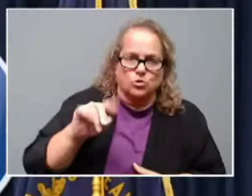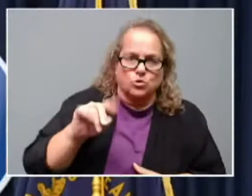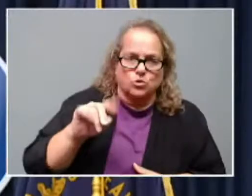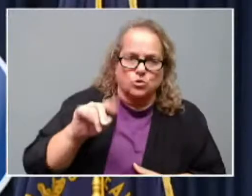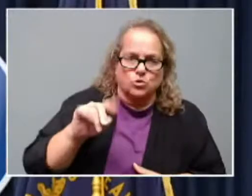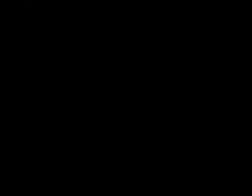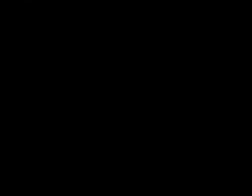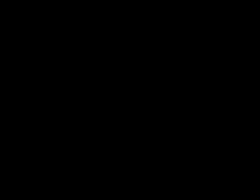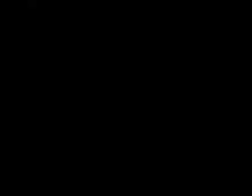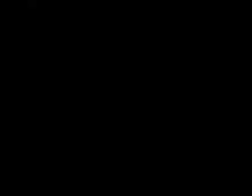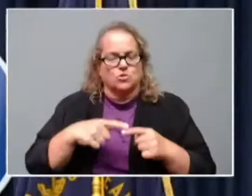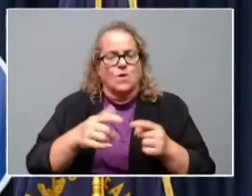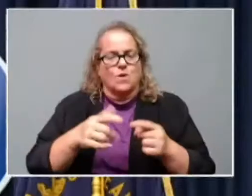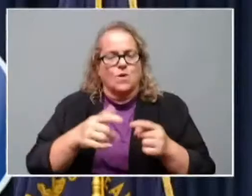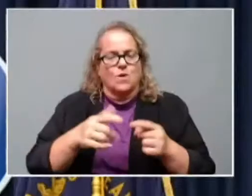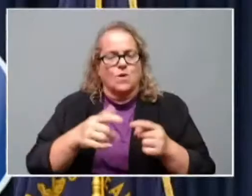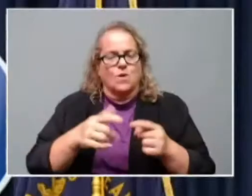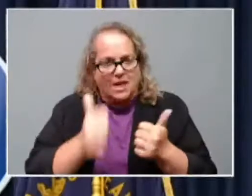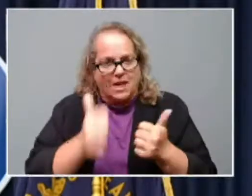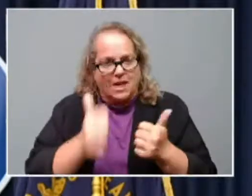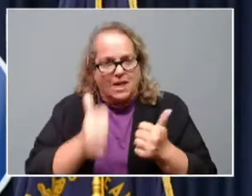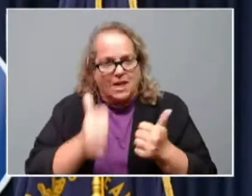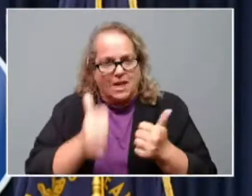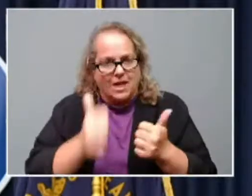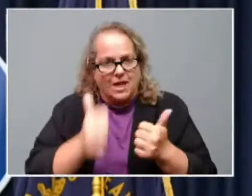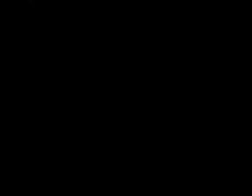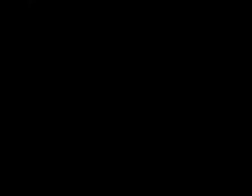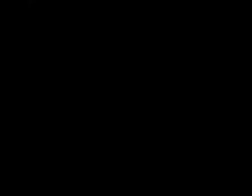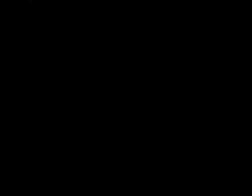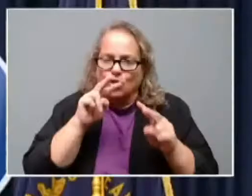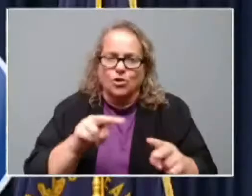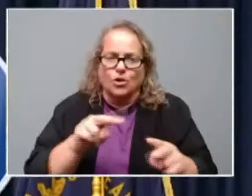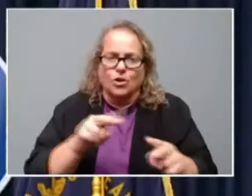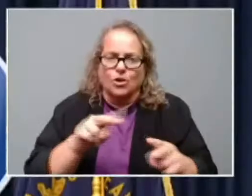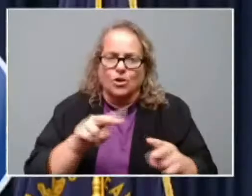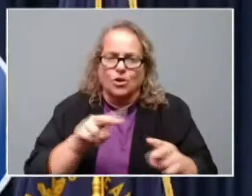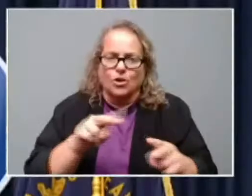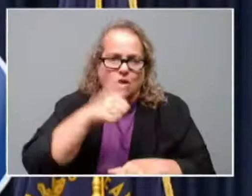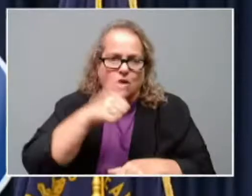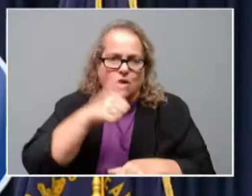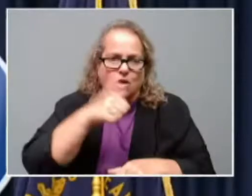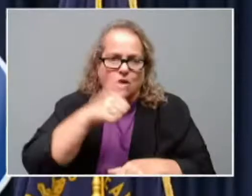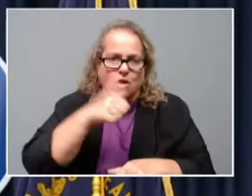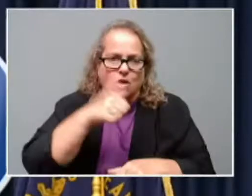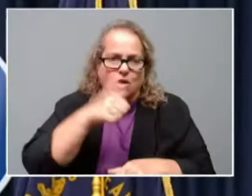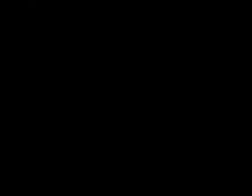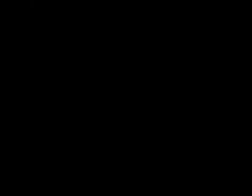looking out after so many folks. So let's keep it up. Thank y'all.